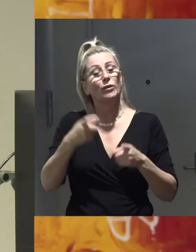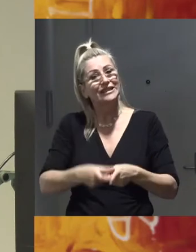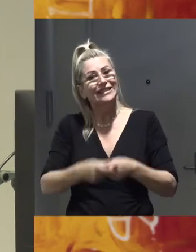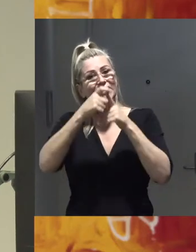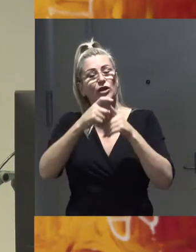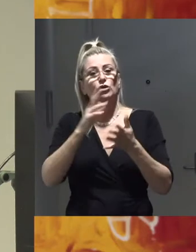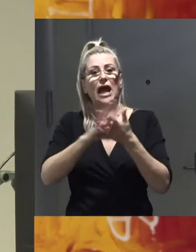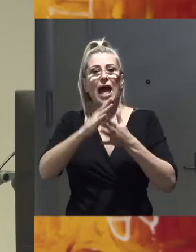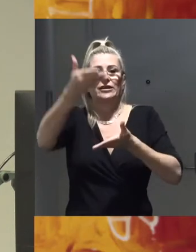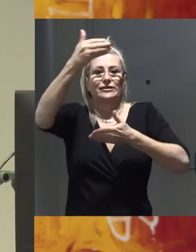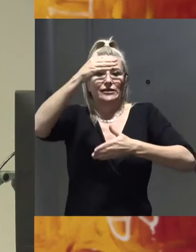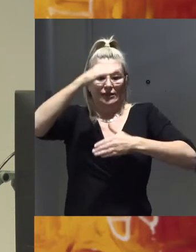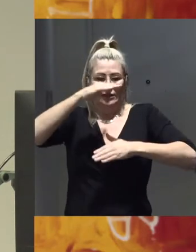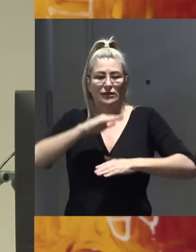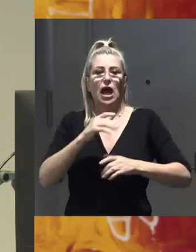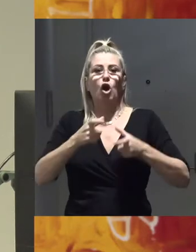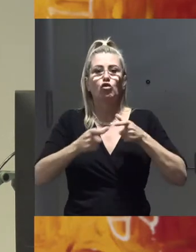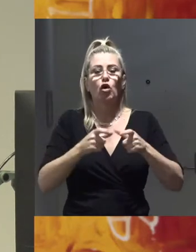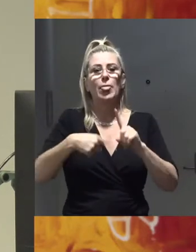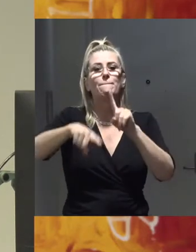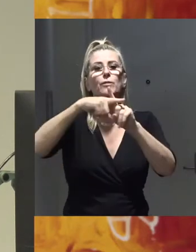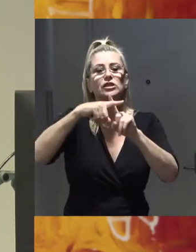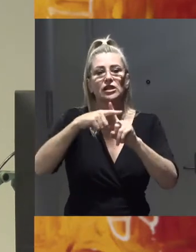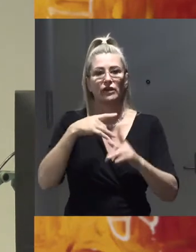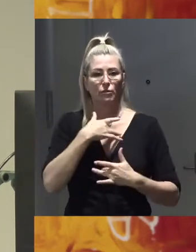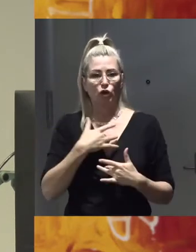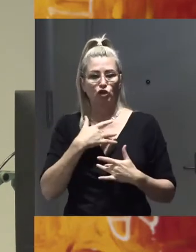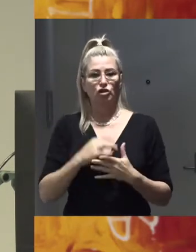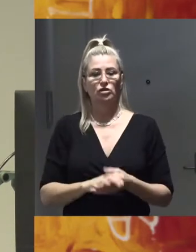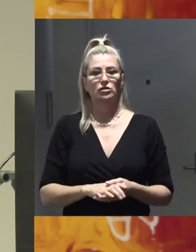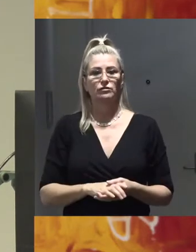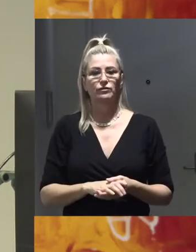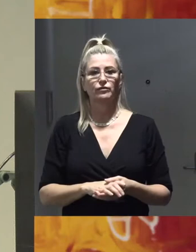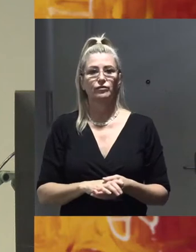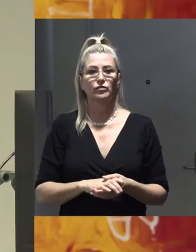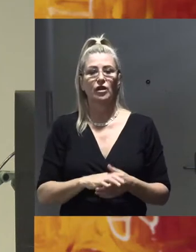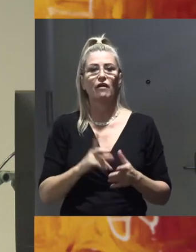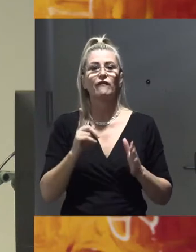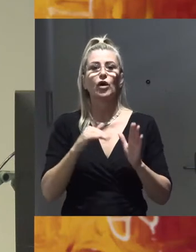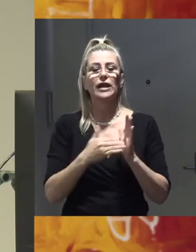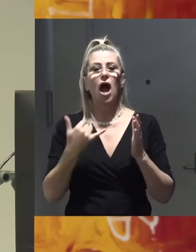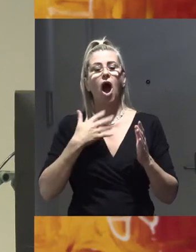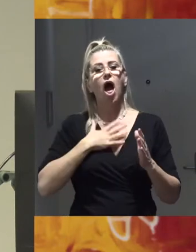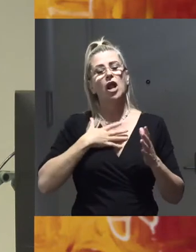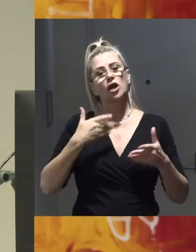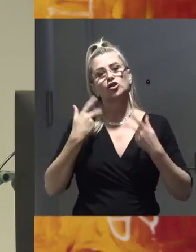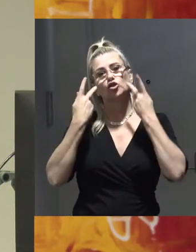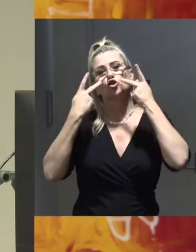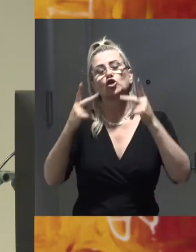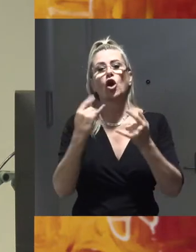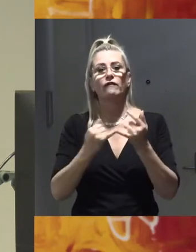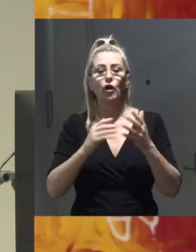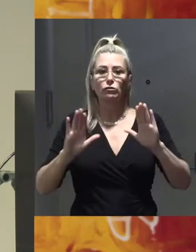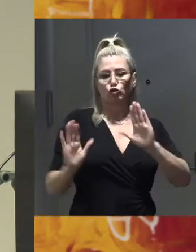downregulating positive emotions. At this point, I'd like to present two very brief